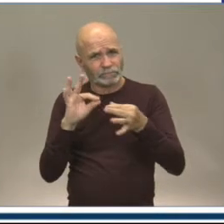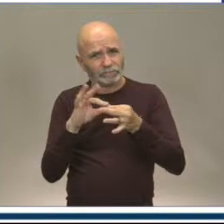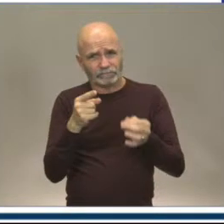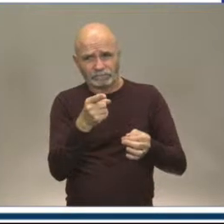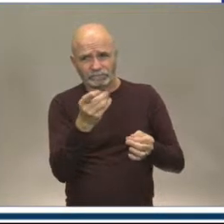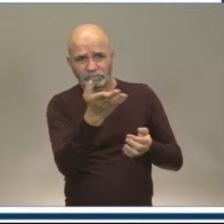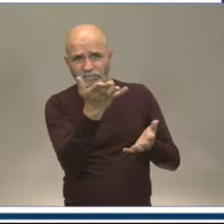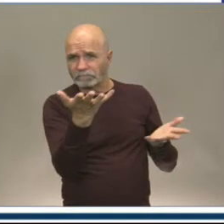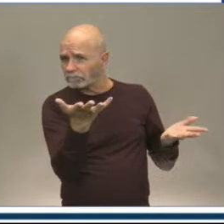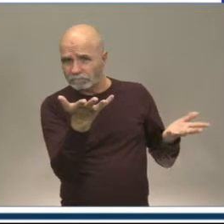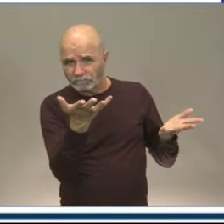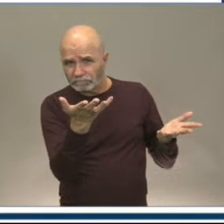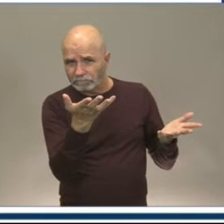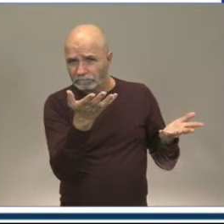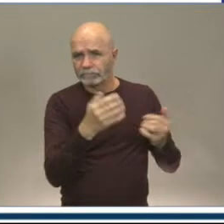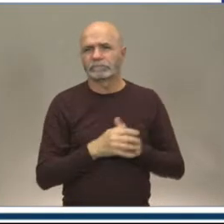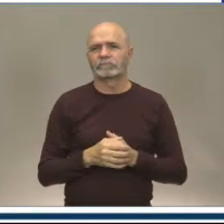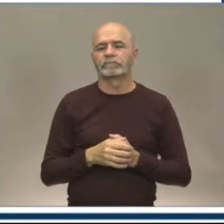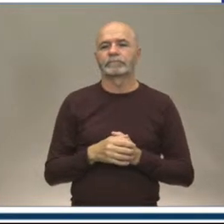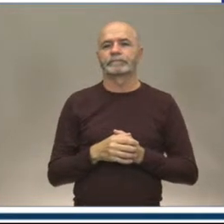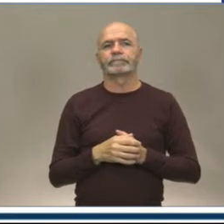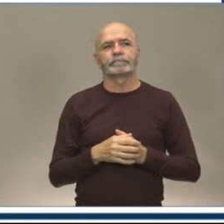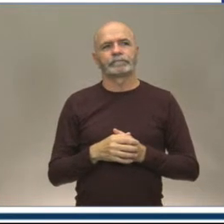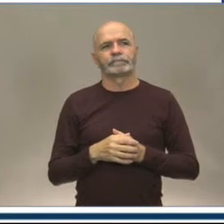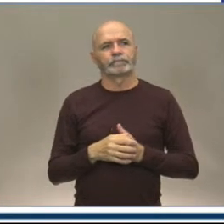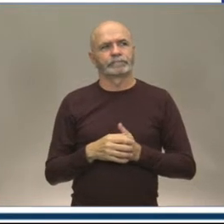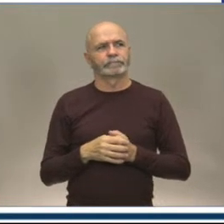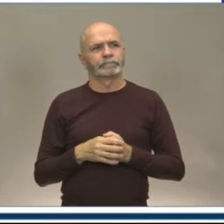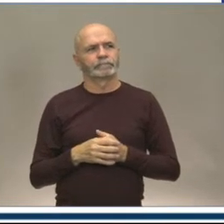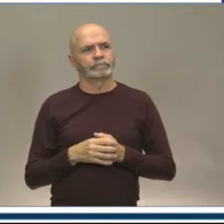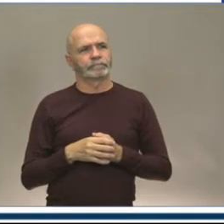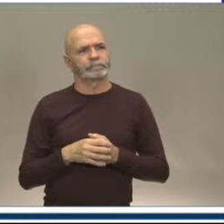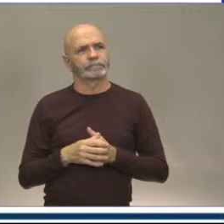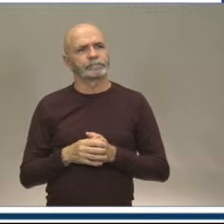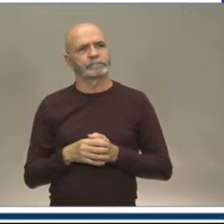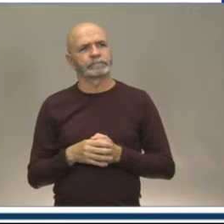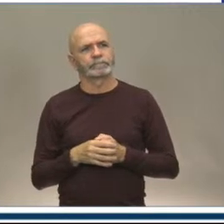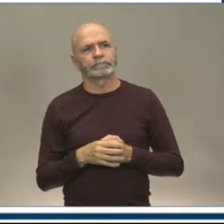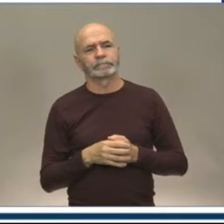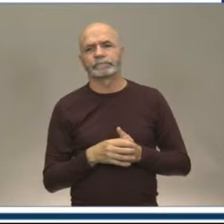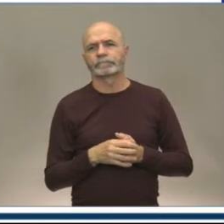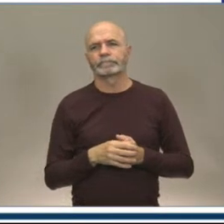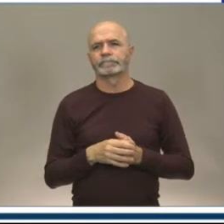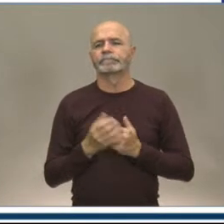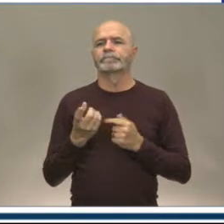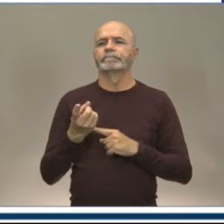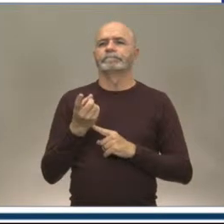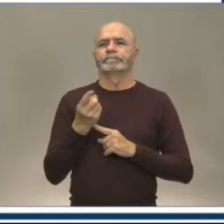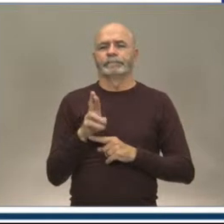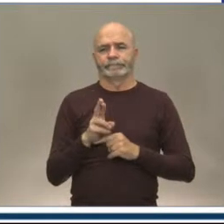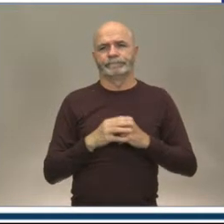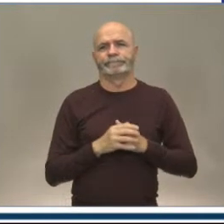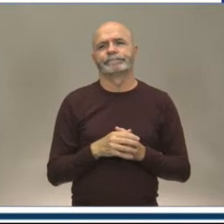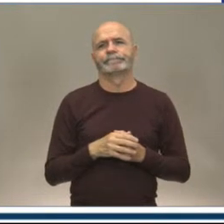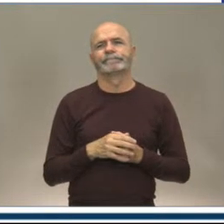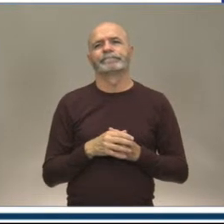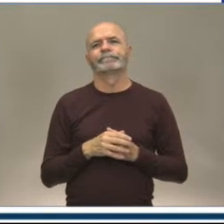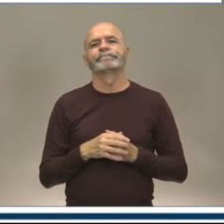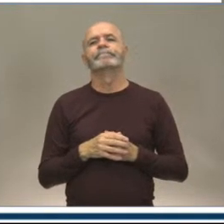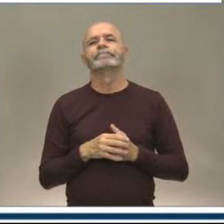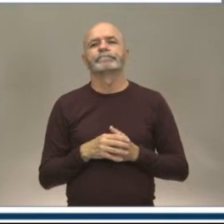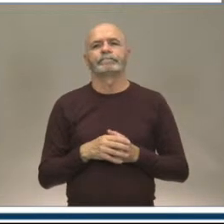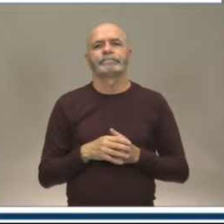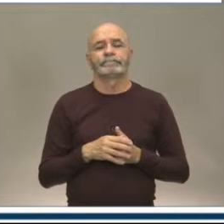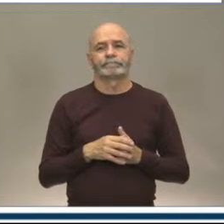of you could comment on that, if you think that's appropriate. You want to go ahead first? Yeah, I think it's important